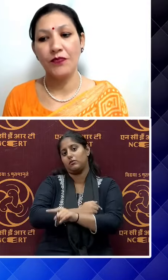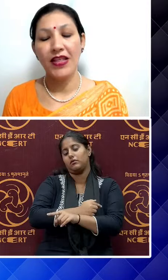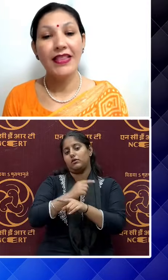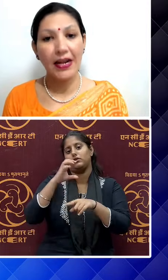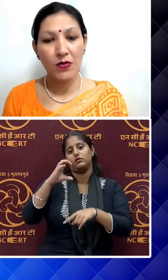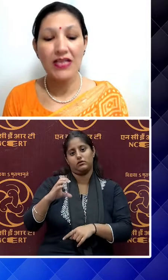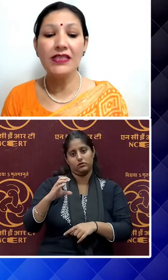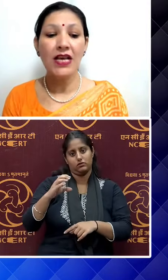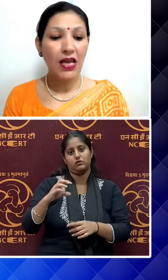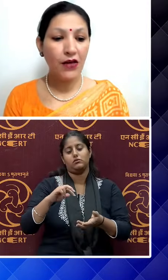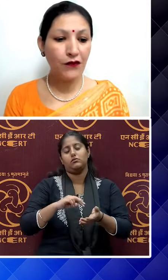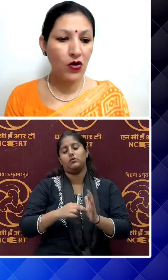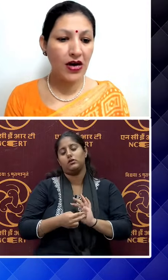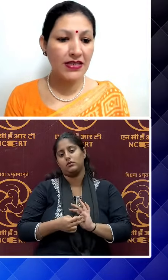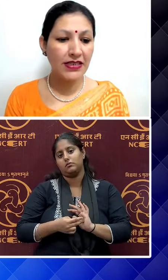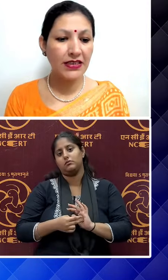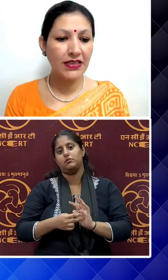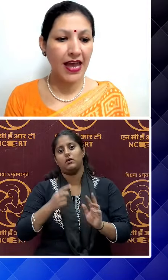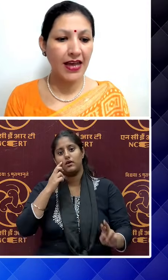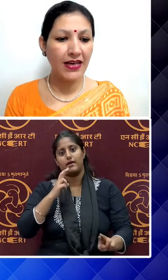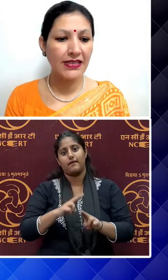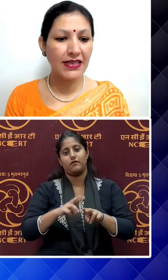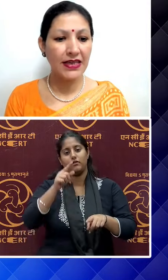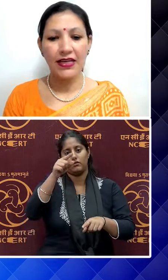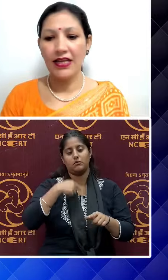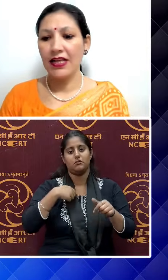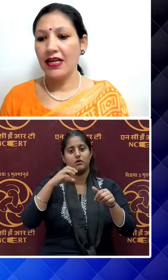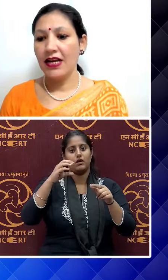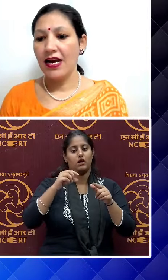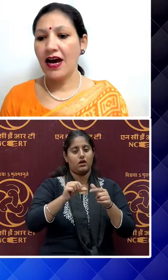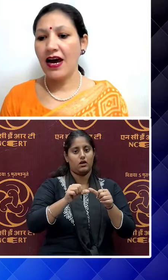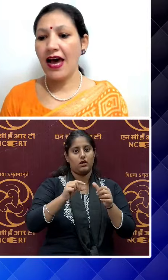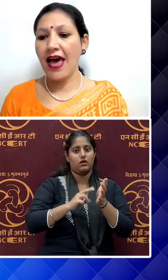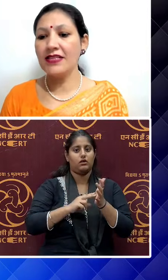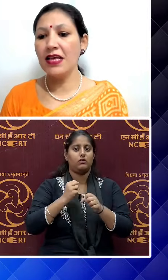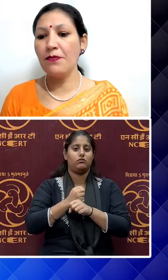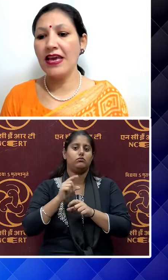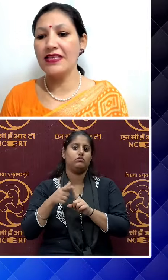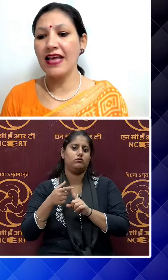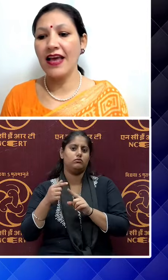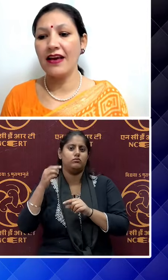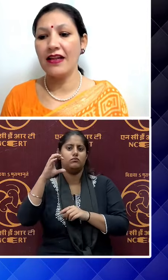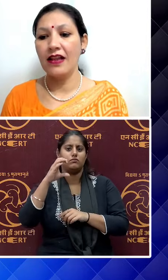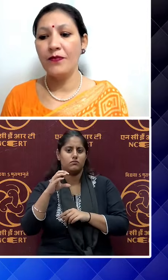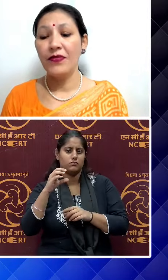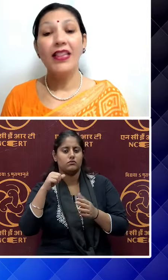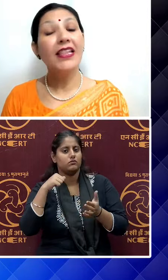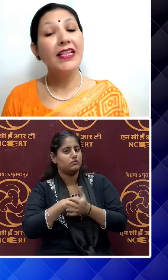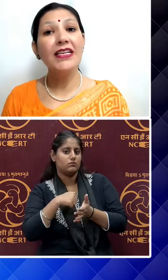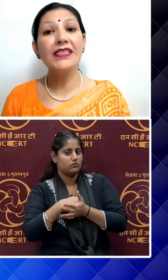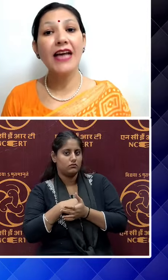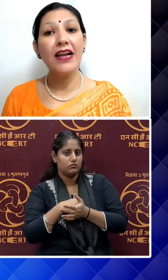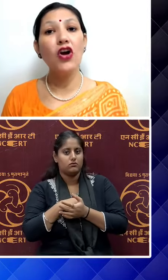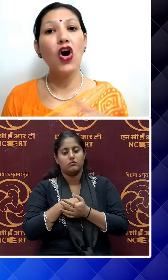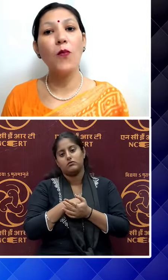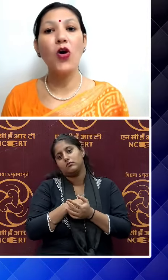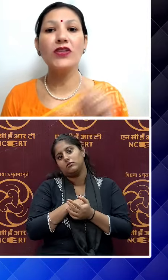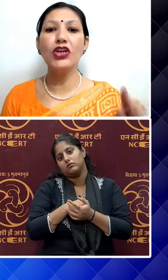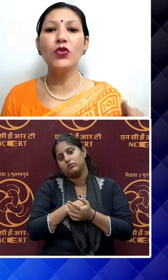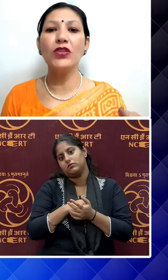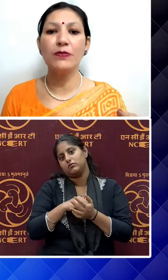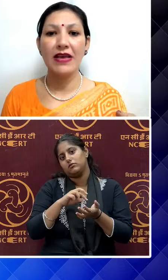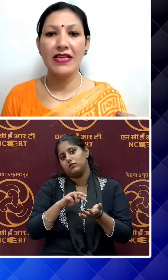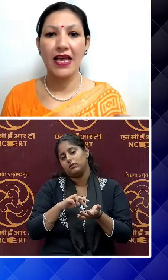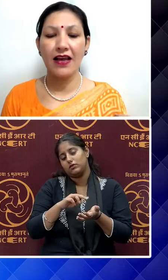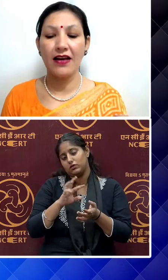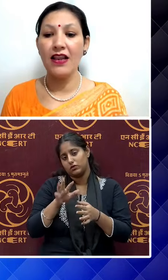C. That means if you consider angle C as the base angle, then the side opposite